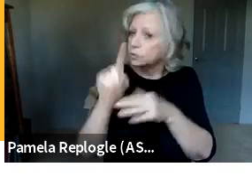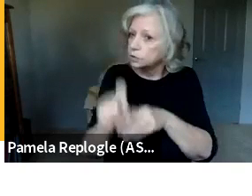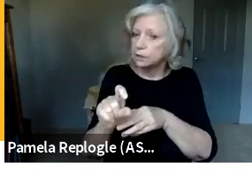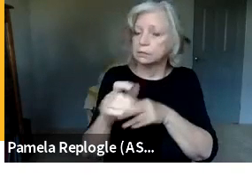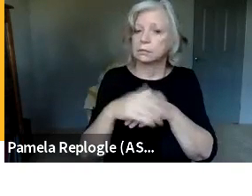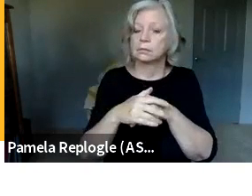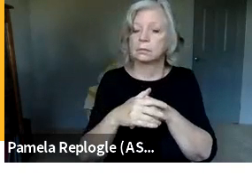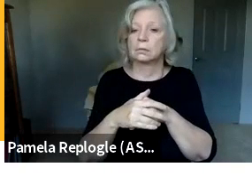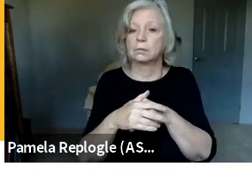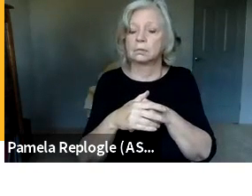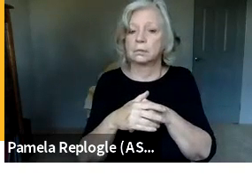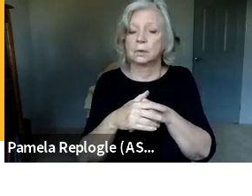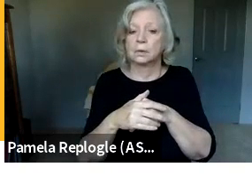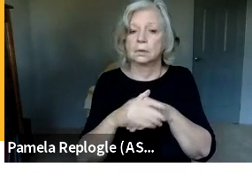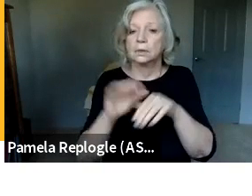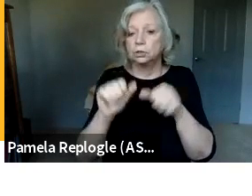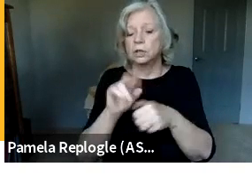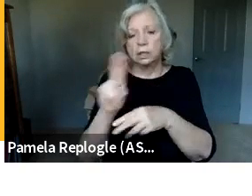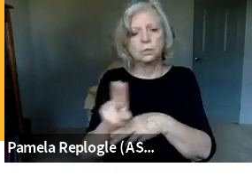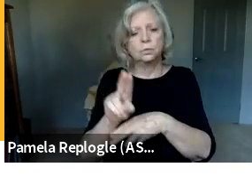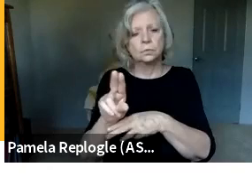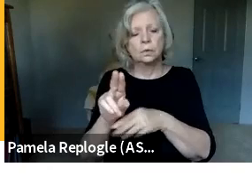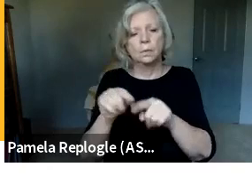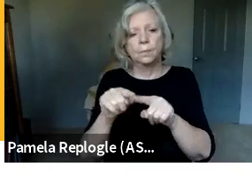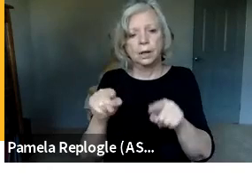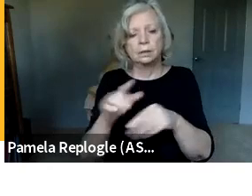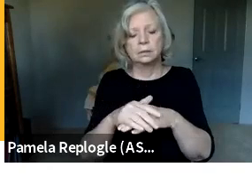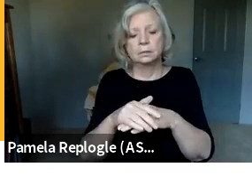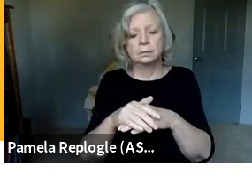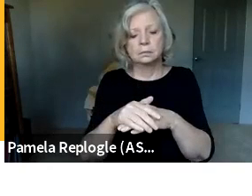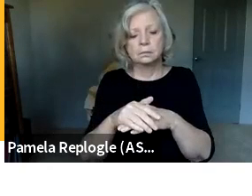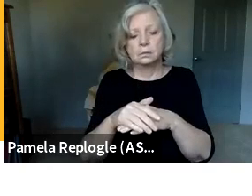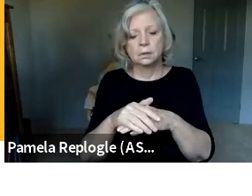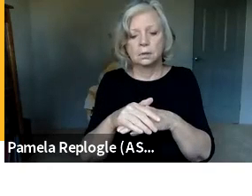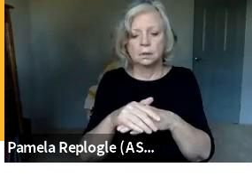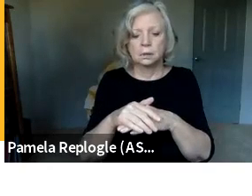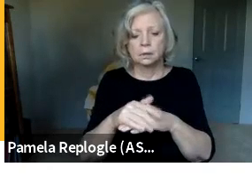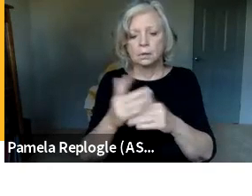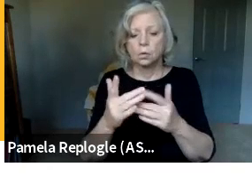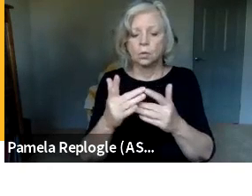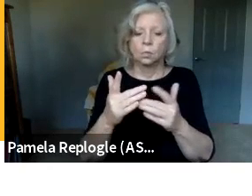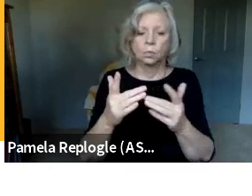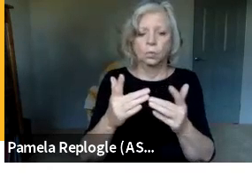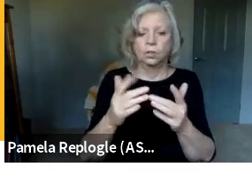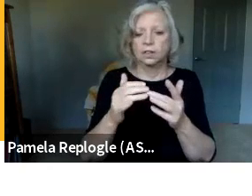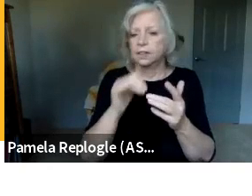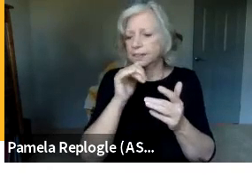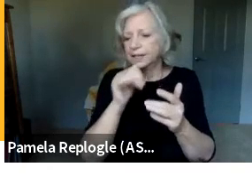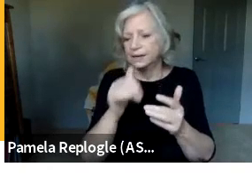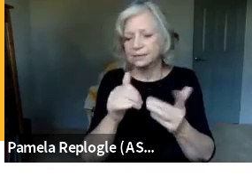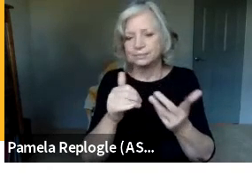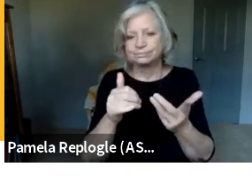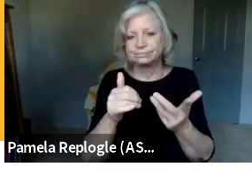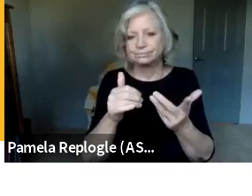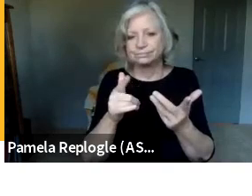properly. They can use that, but they are generally, they are not recommended.